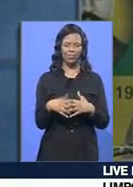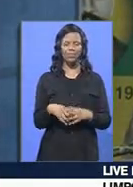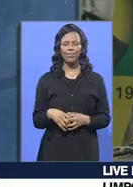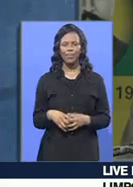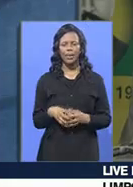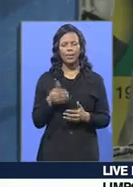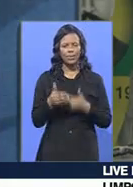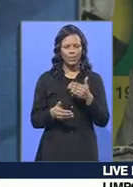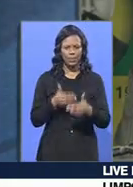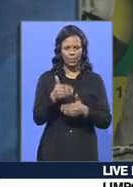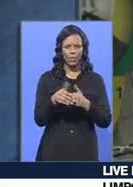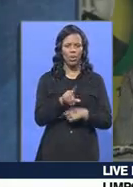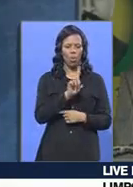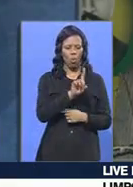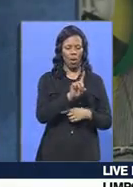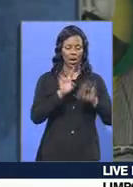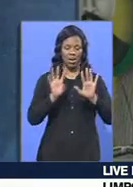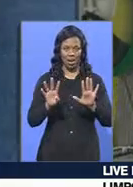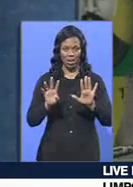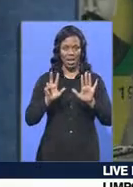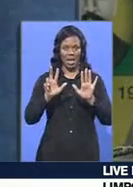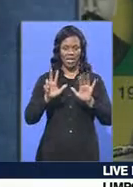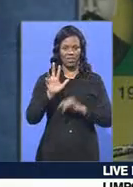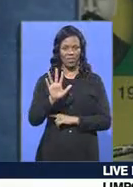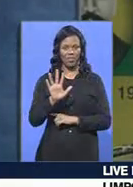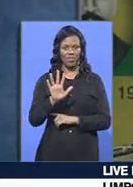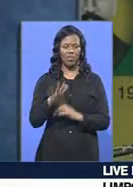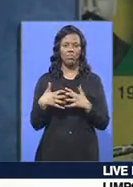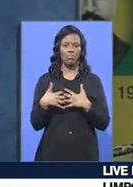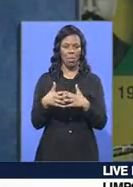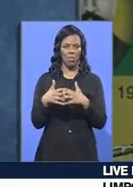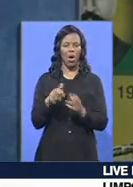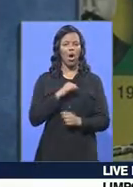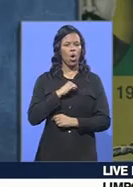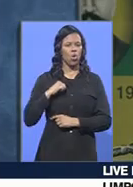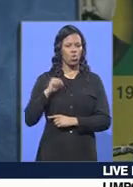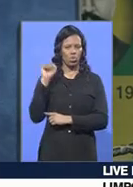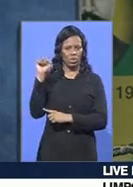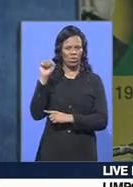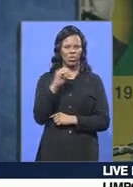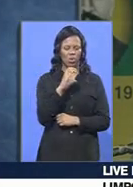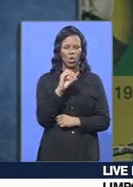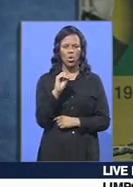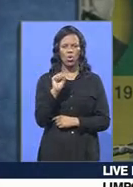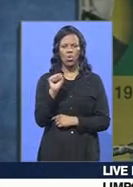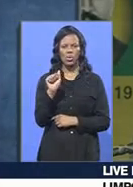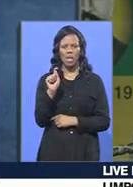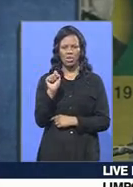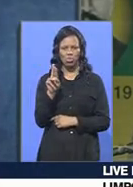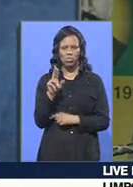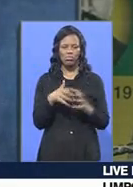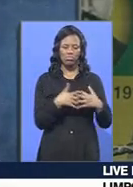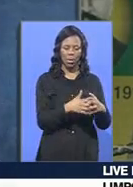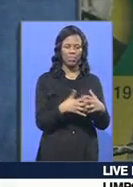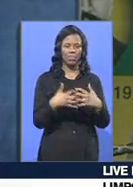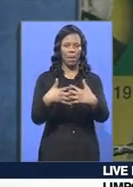And in 1985, the establishment of COSATU. Various formations came